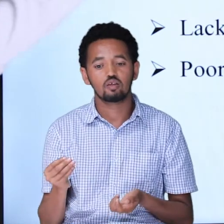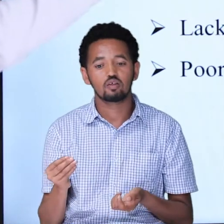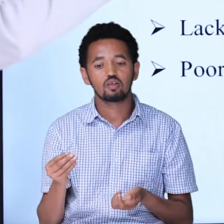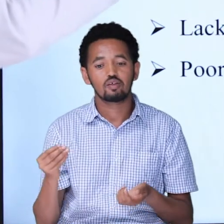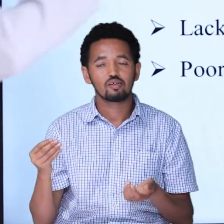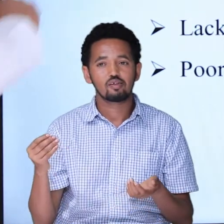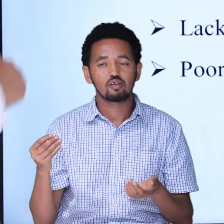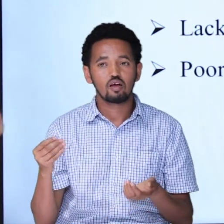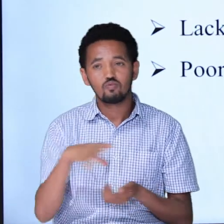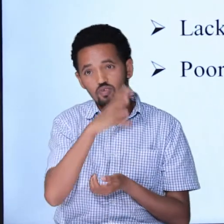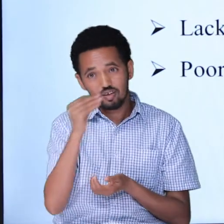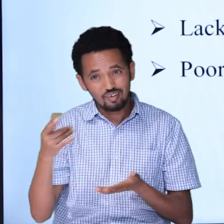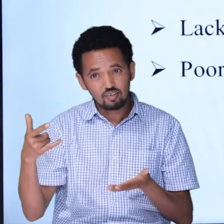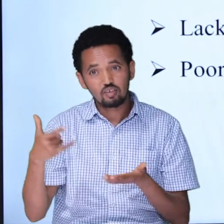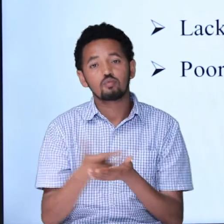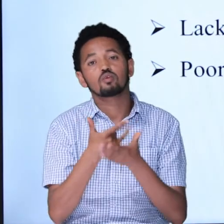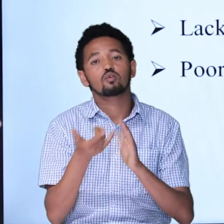There was hunger,